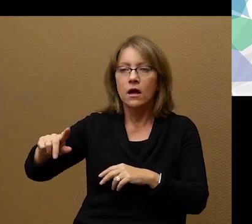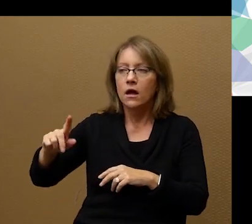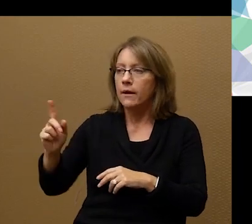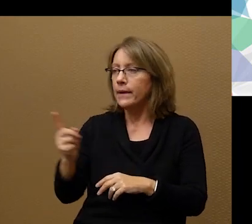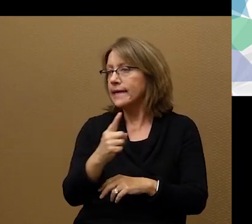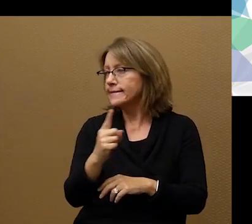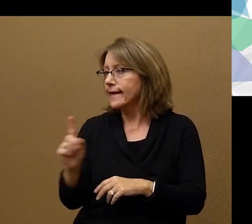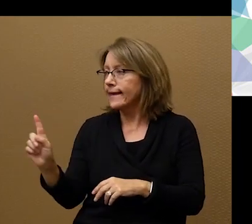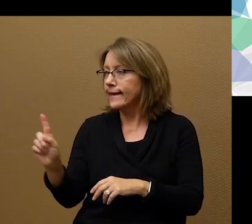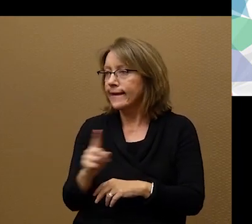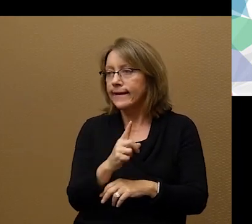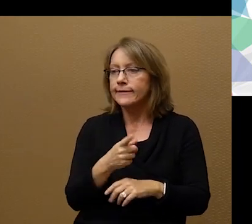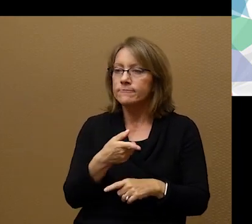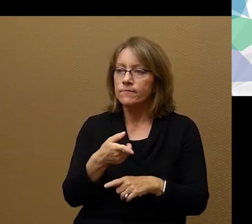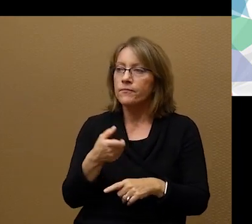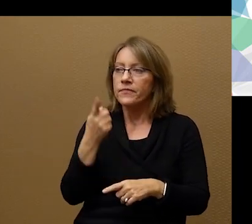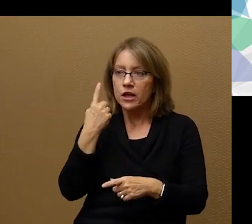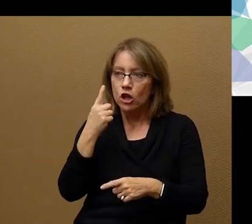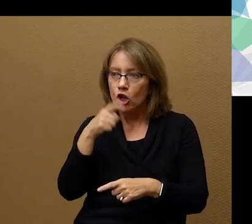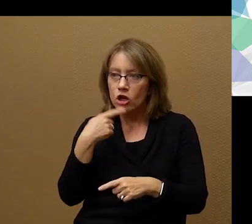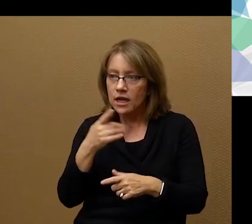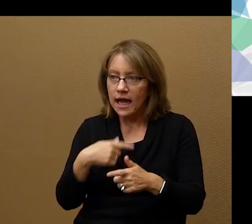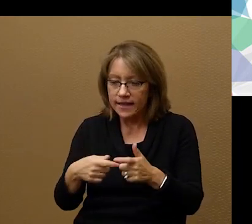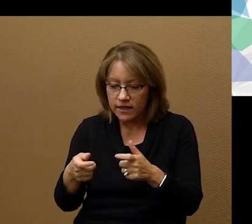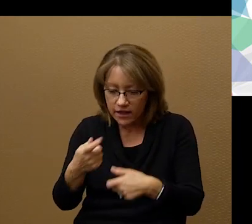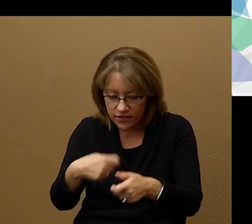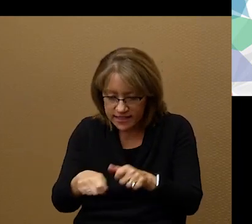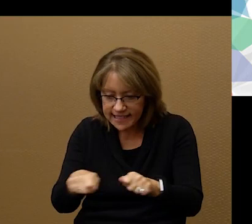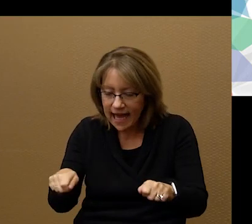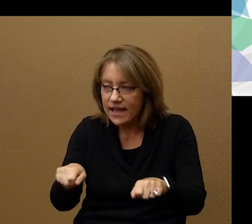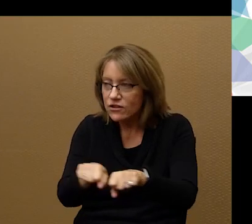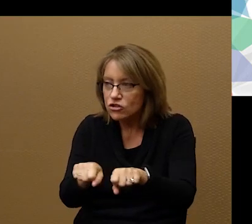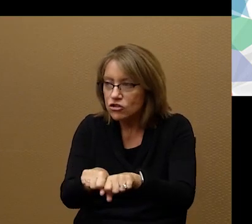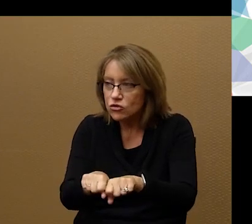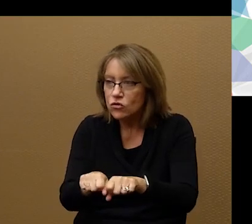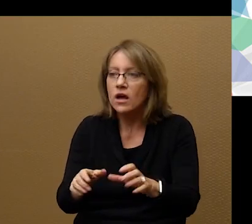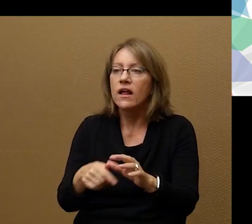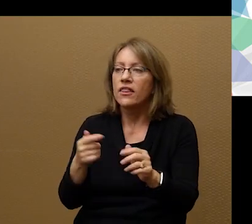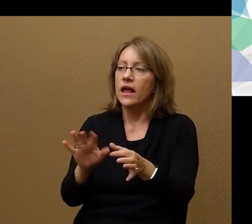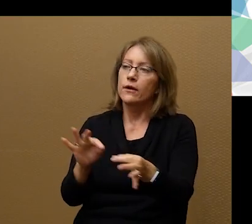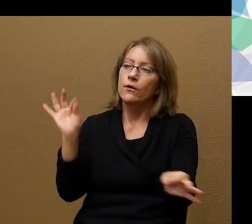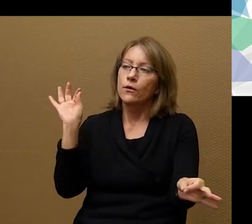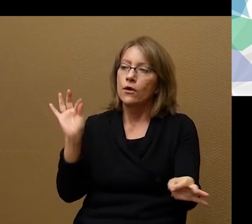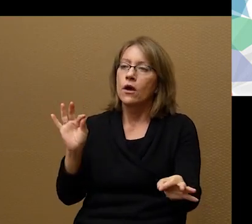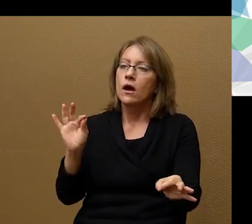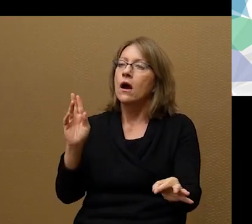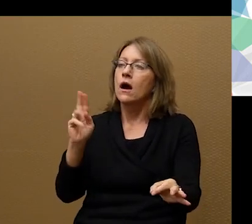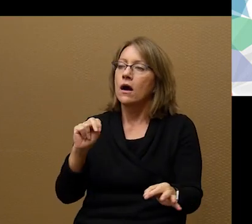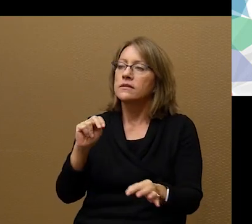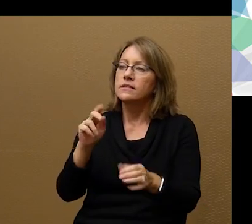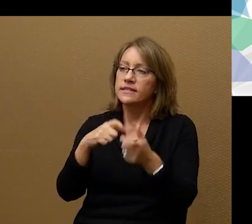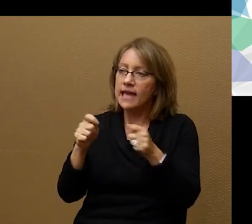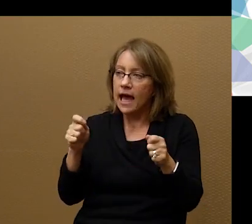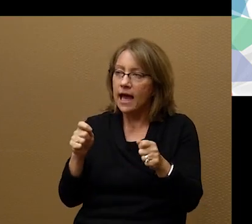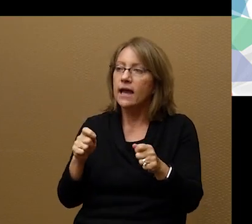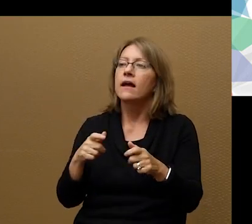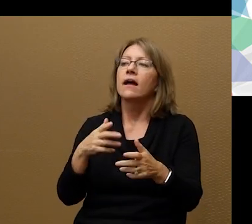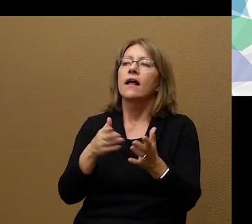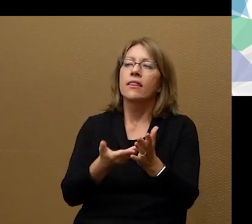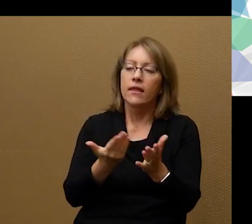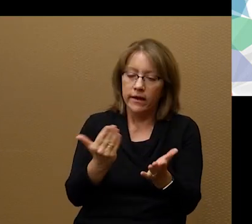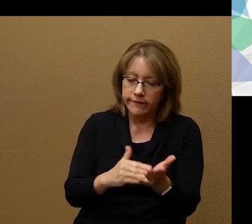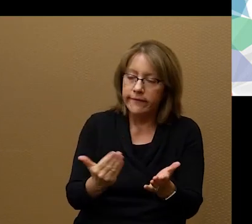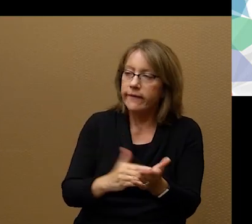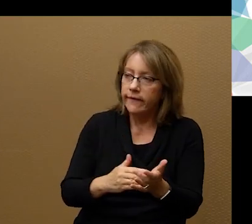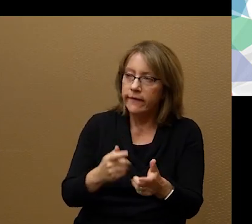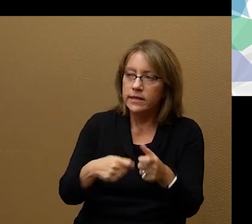like they're tying their shoe and untying their shoe and tying their shoe and untying their shoe. They might be disruptive, they might be